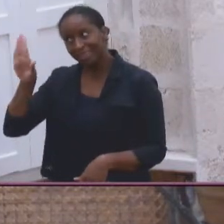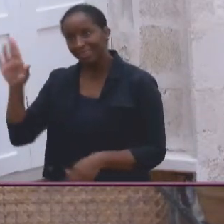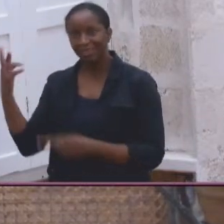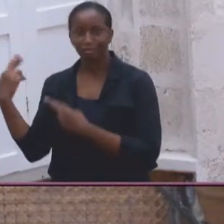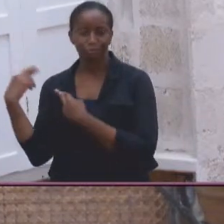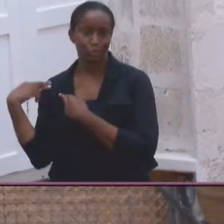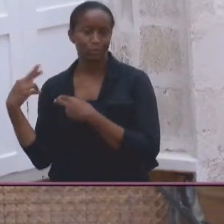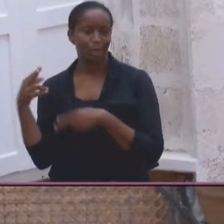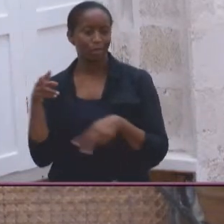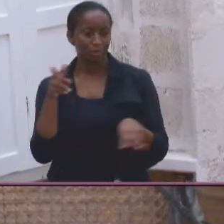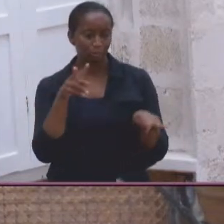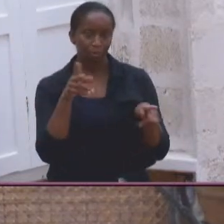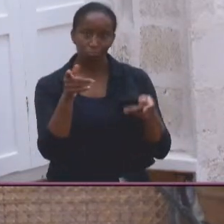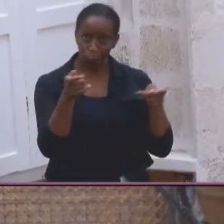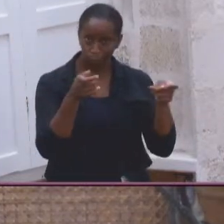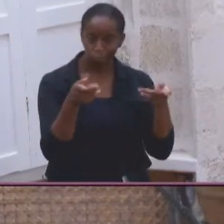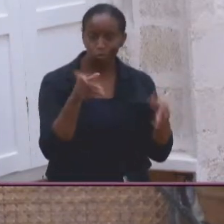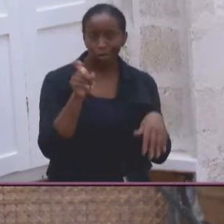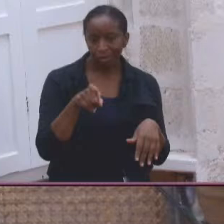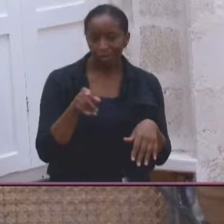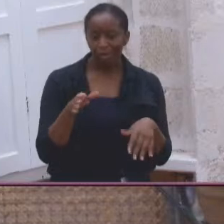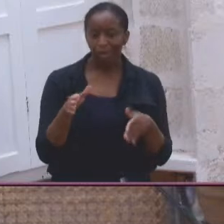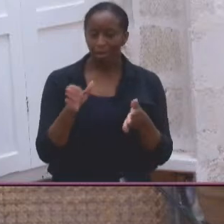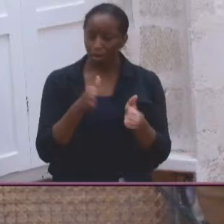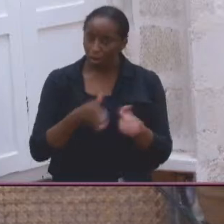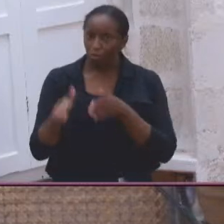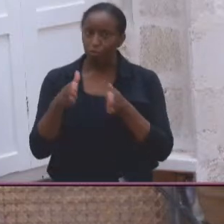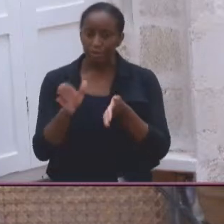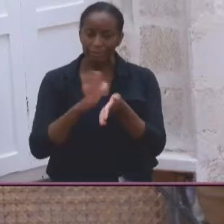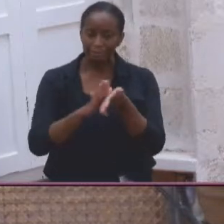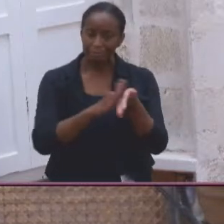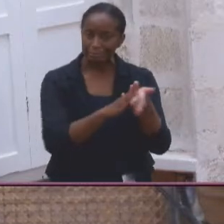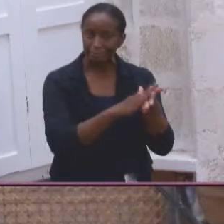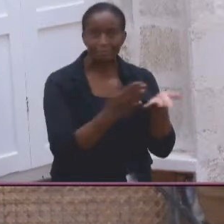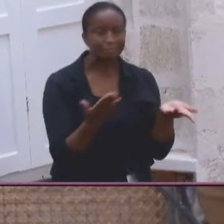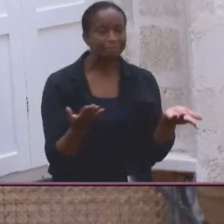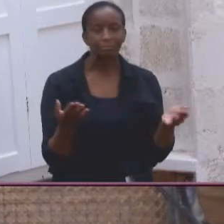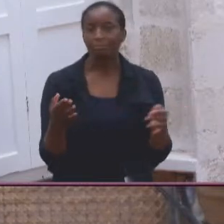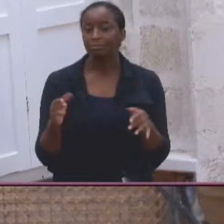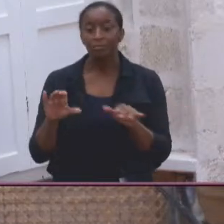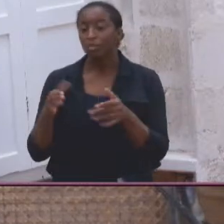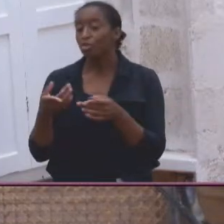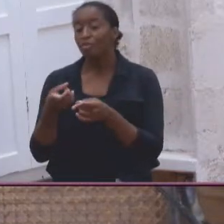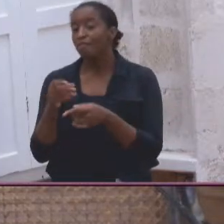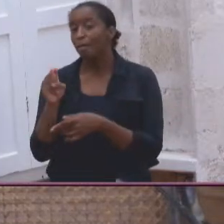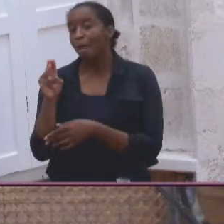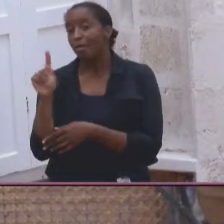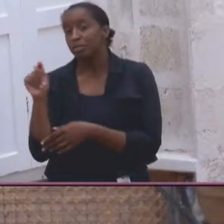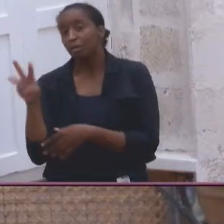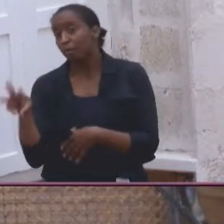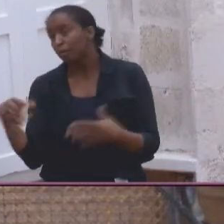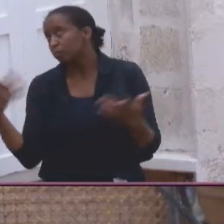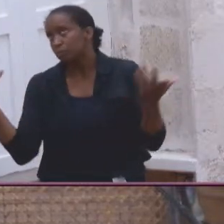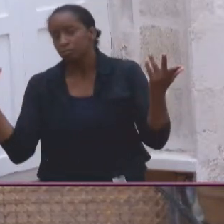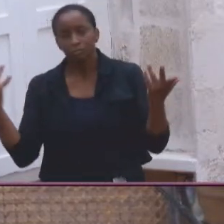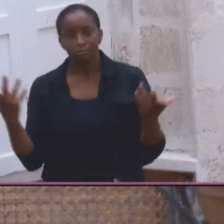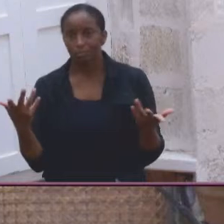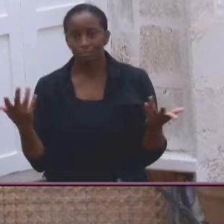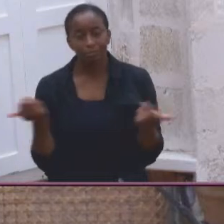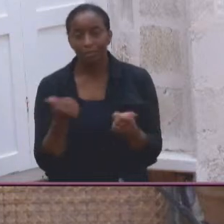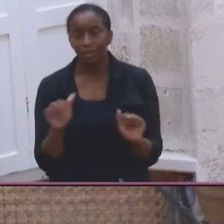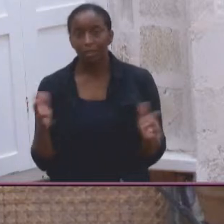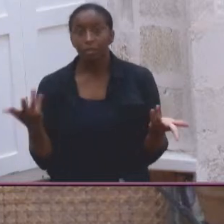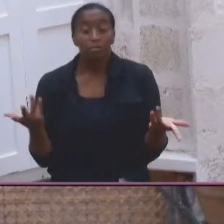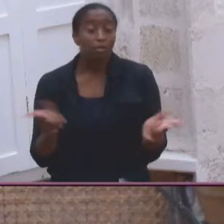area. Send in a team from MTW, whichever area, or even the